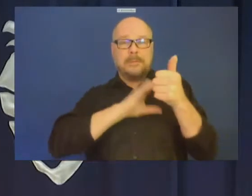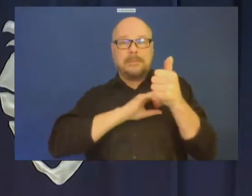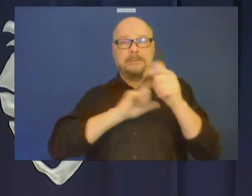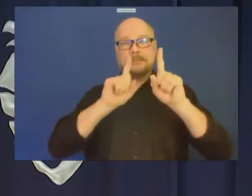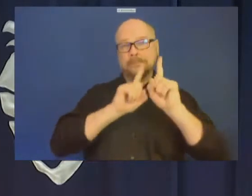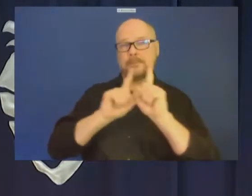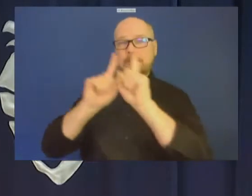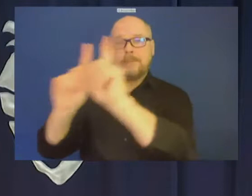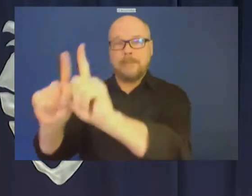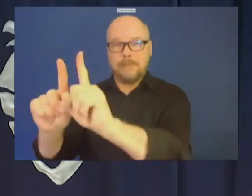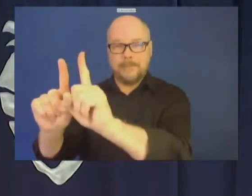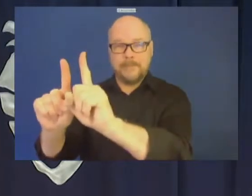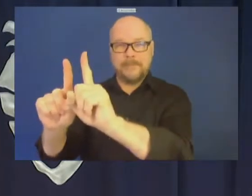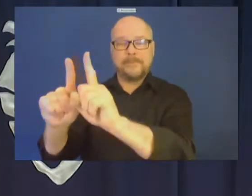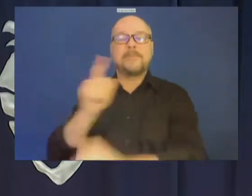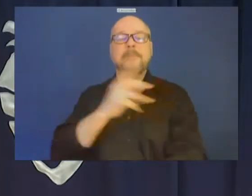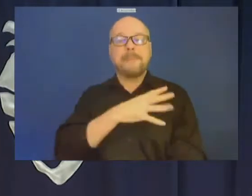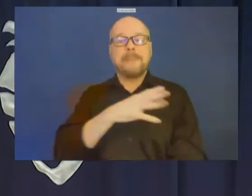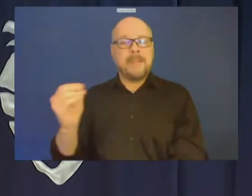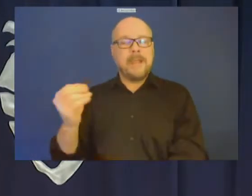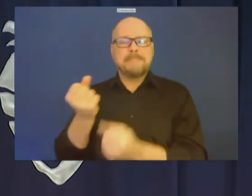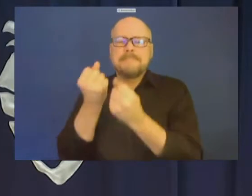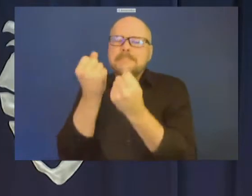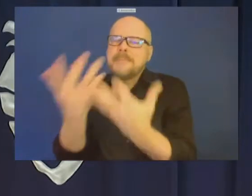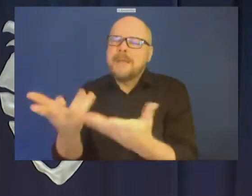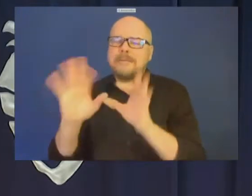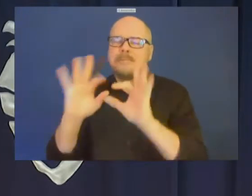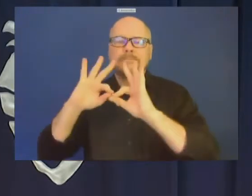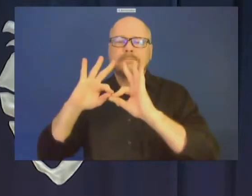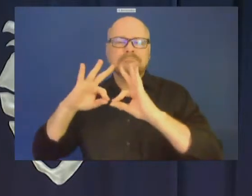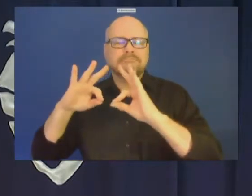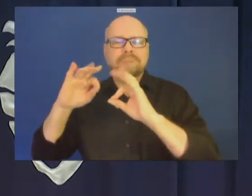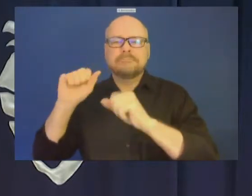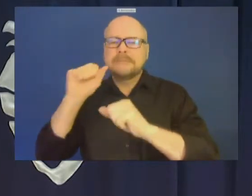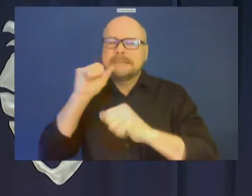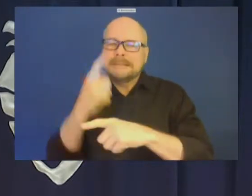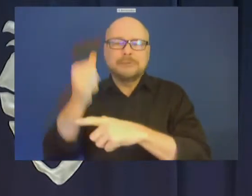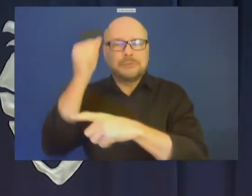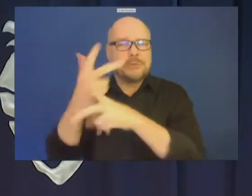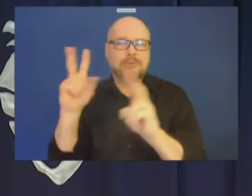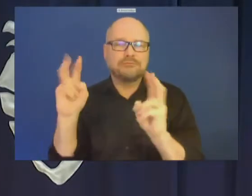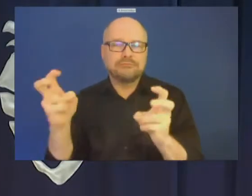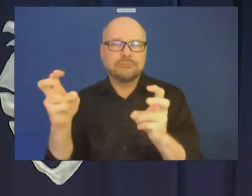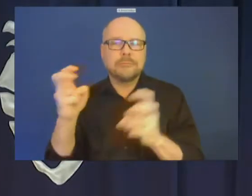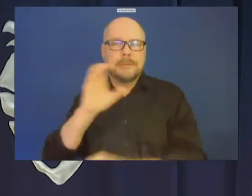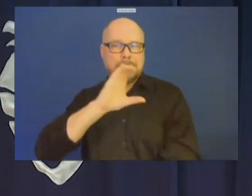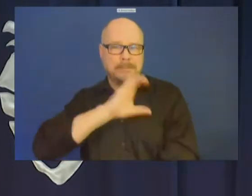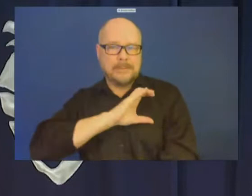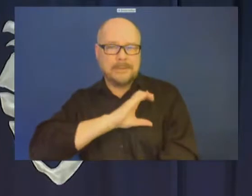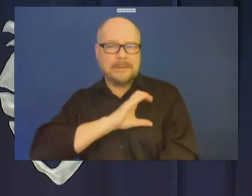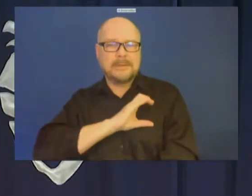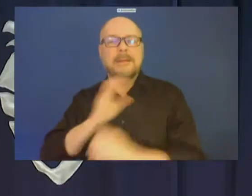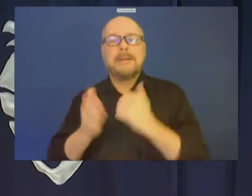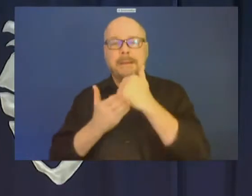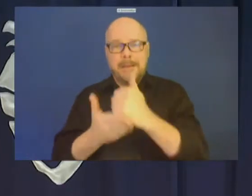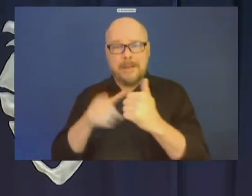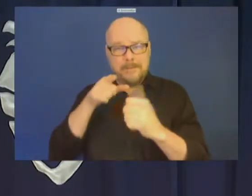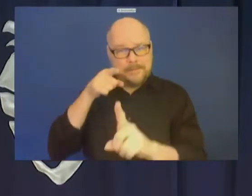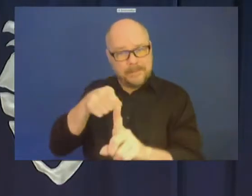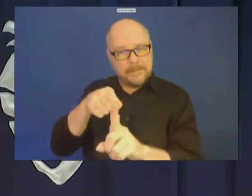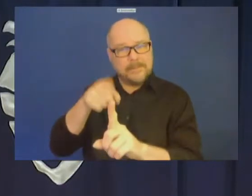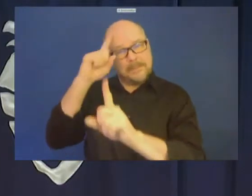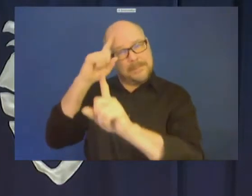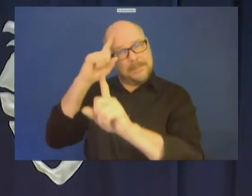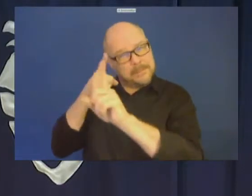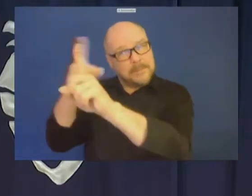have a division of brothers and sisters helping to teach them how to reach their goal of becoming an officer worthy